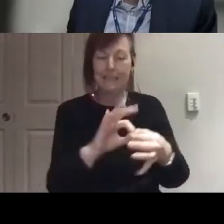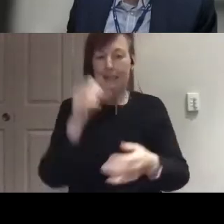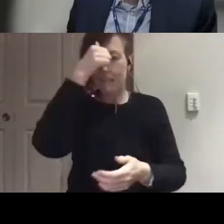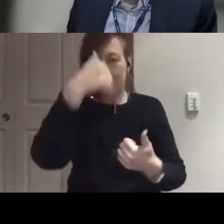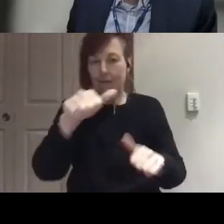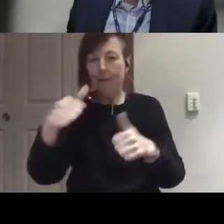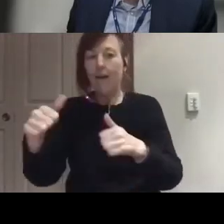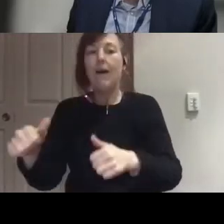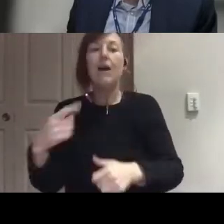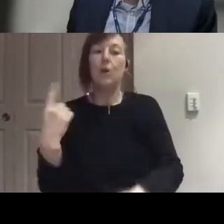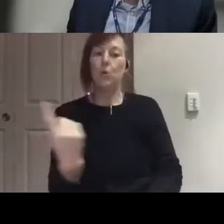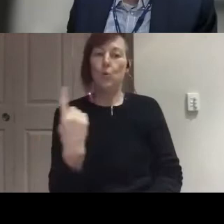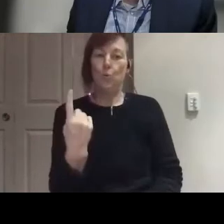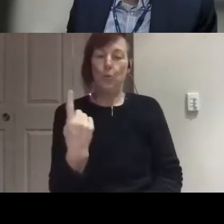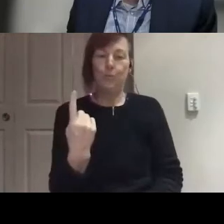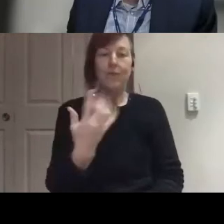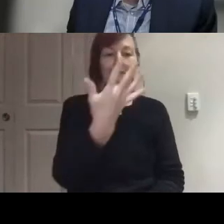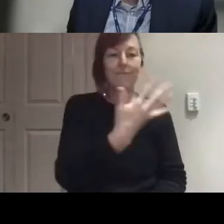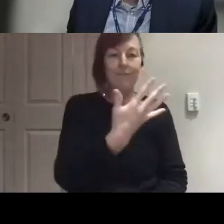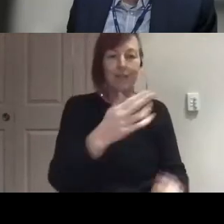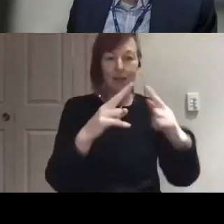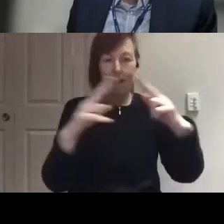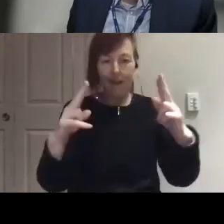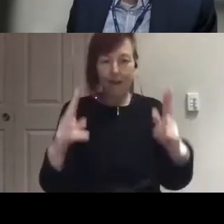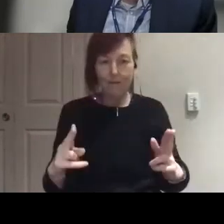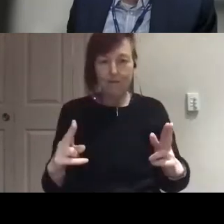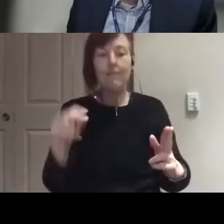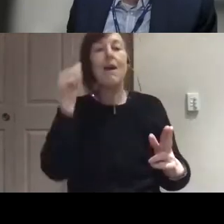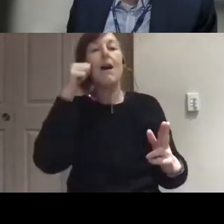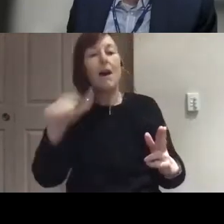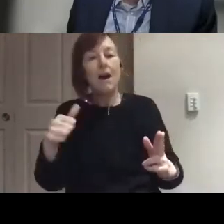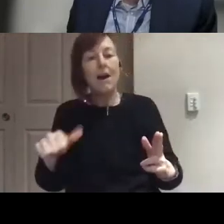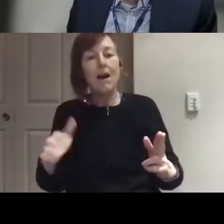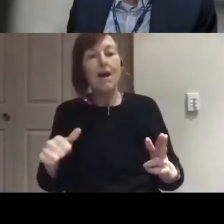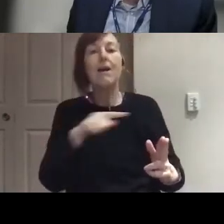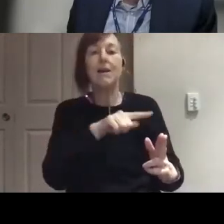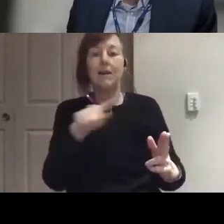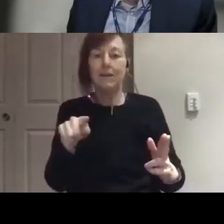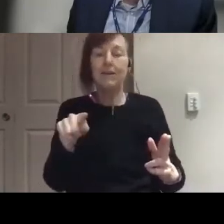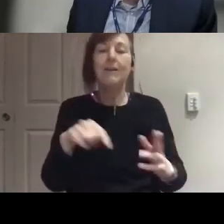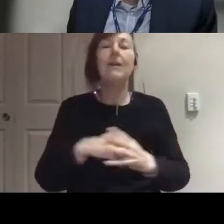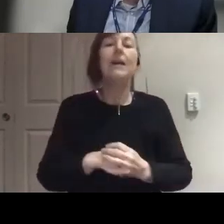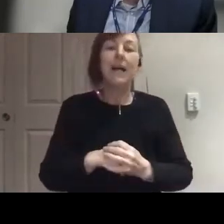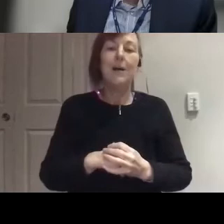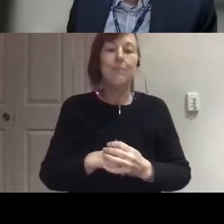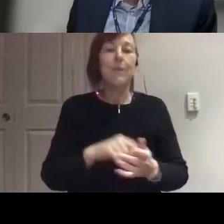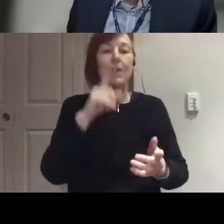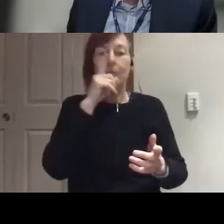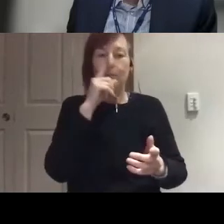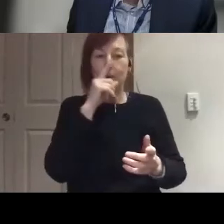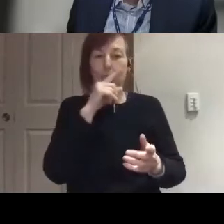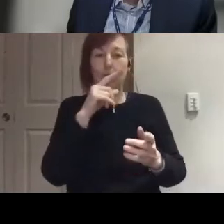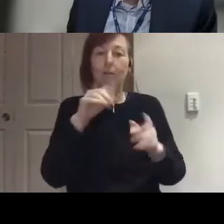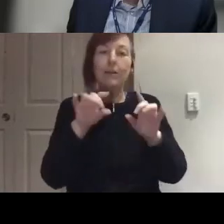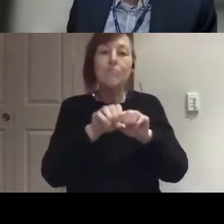15 households. And the number of primary close contacts is really large because of the involvement of schools. So